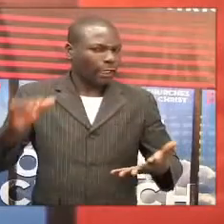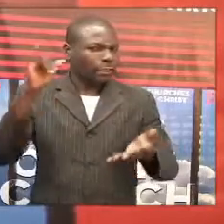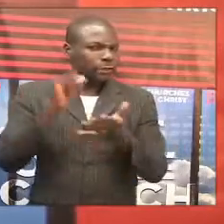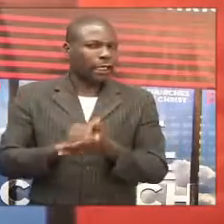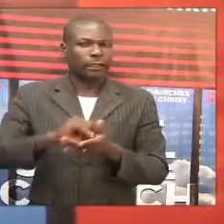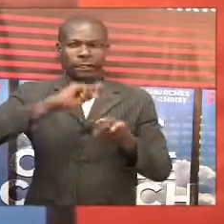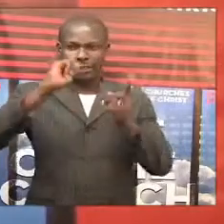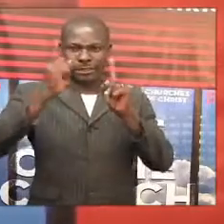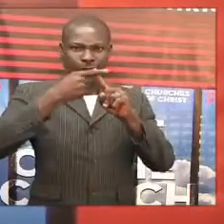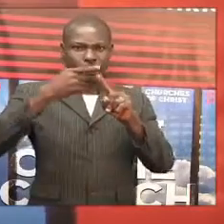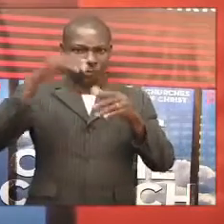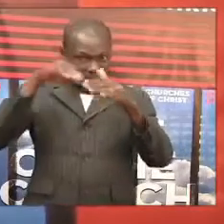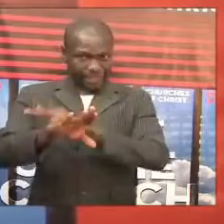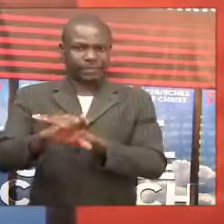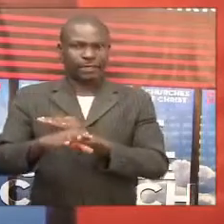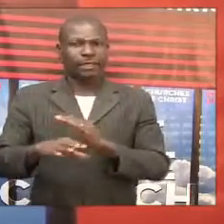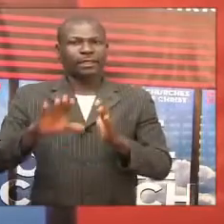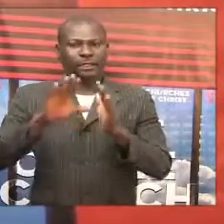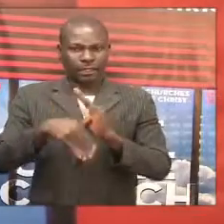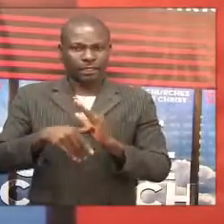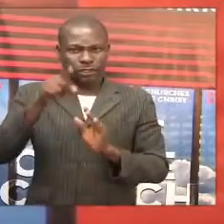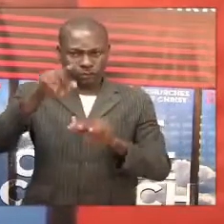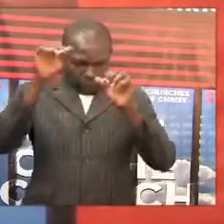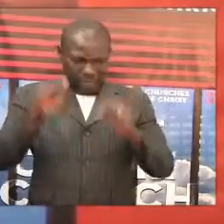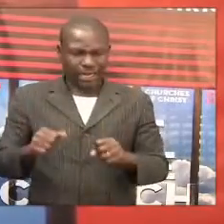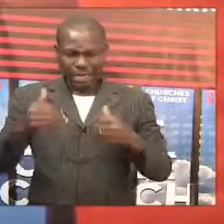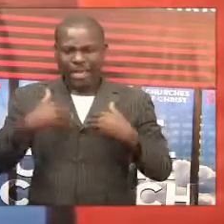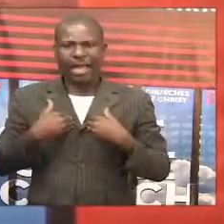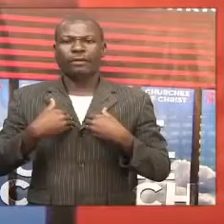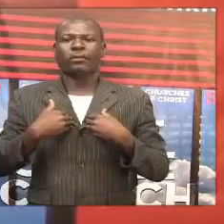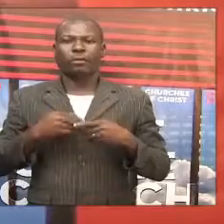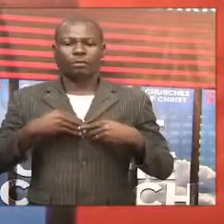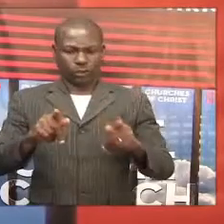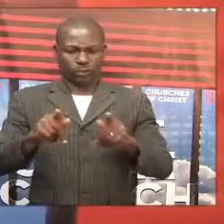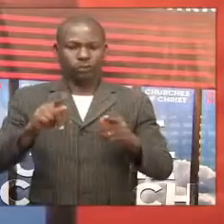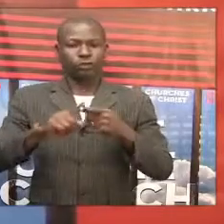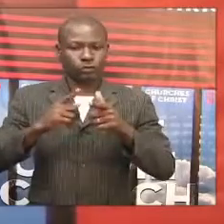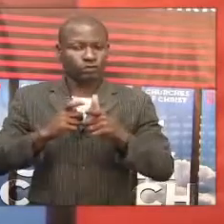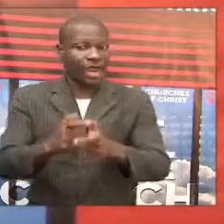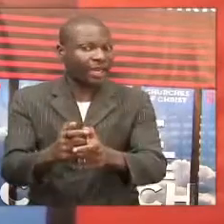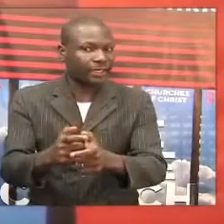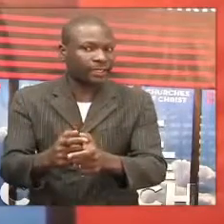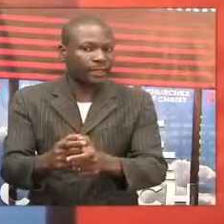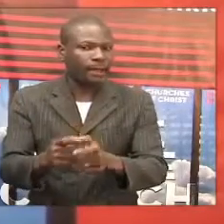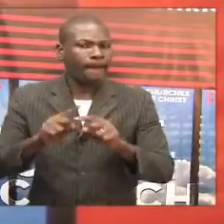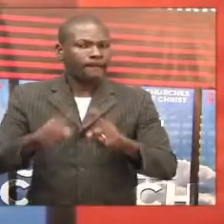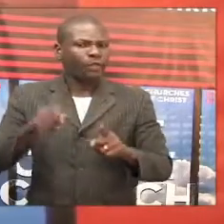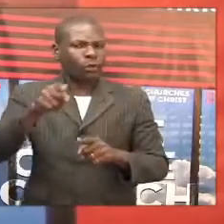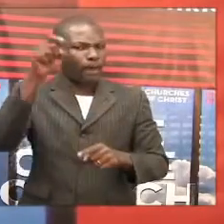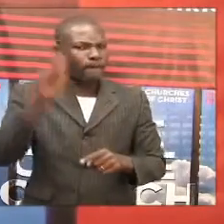Ene ye ubetumi enye opportunity say obe den. Ube gane. Enti monhwe na mo mpa ye say mugane da